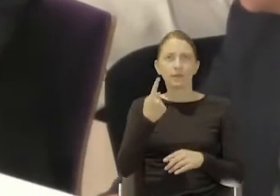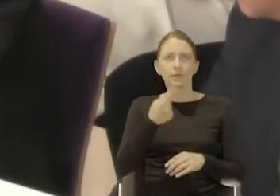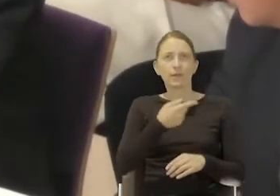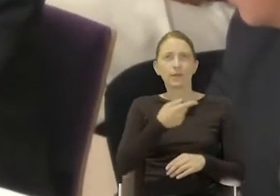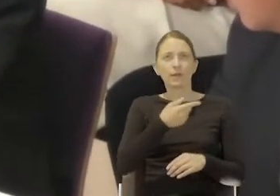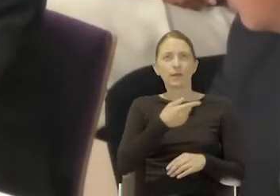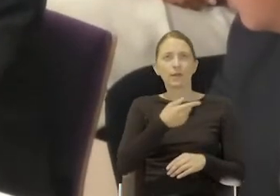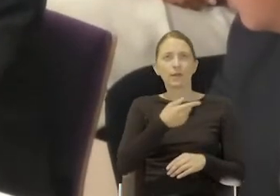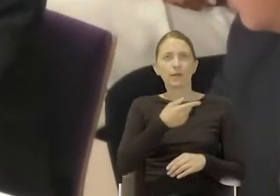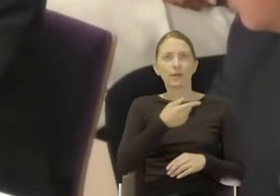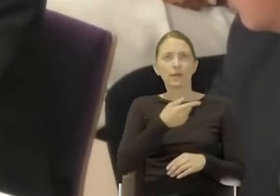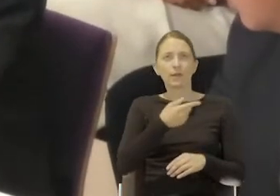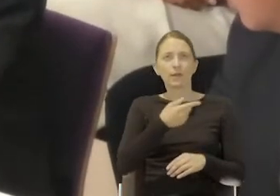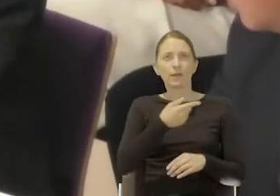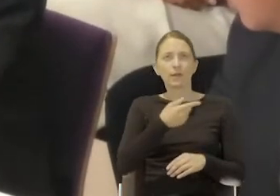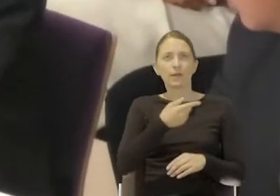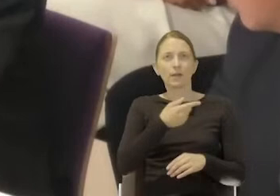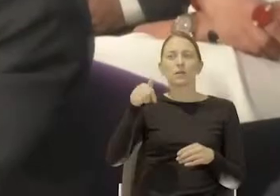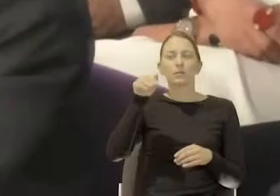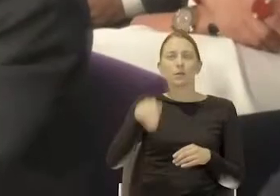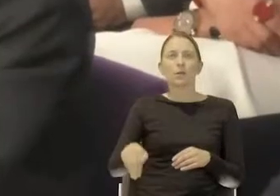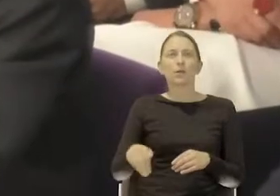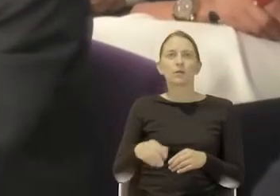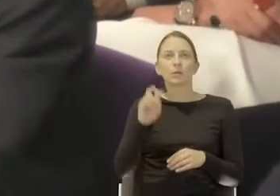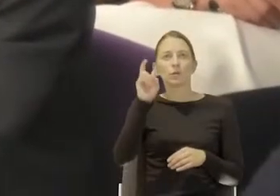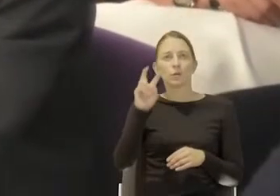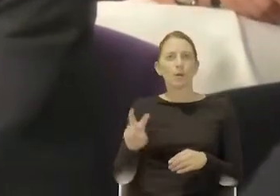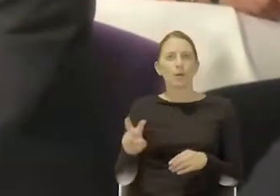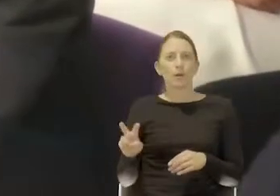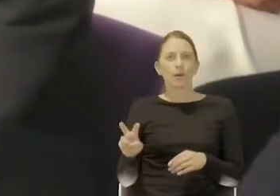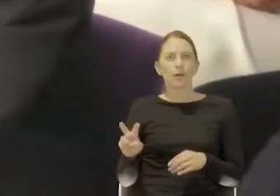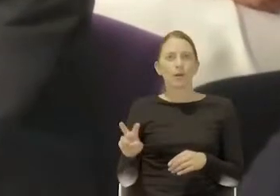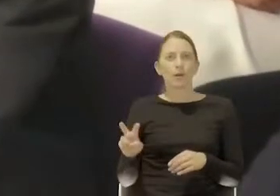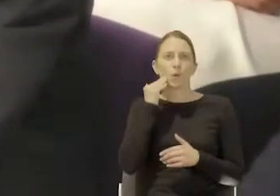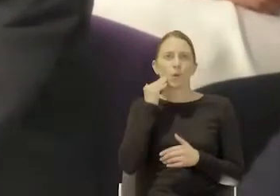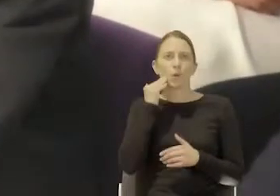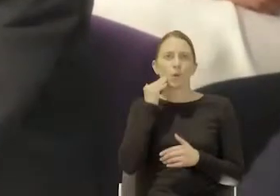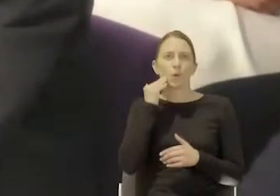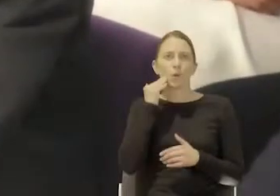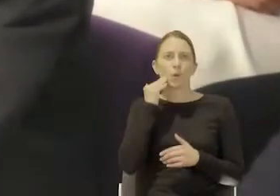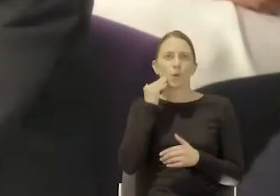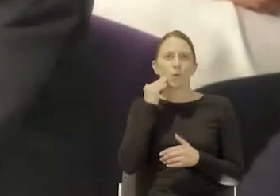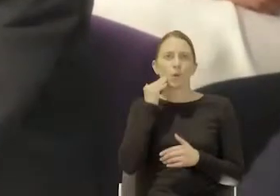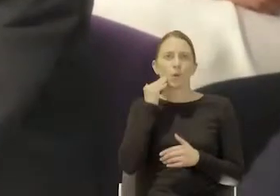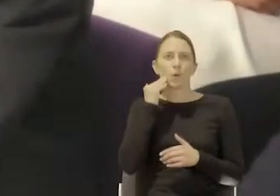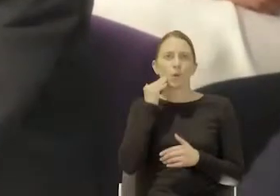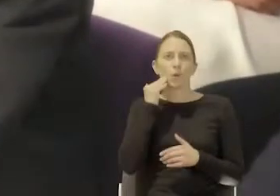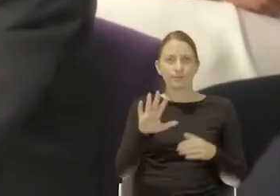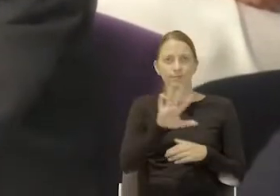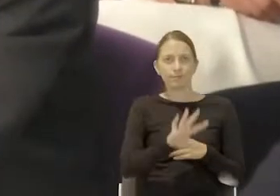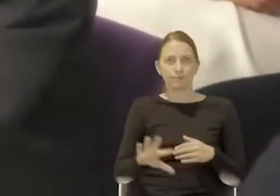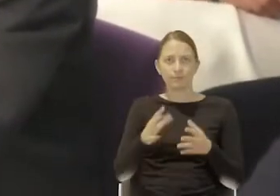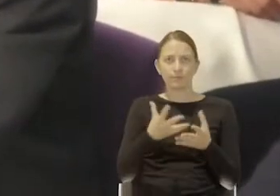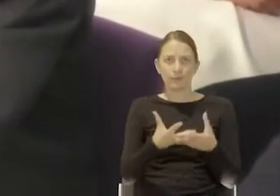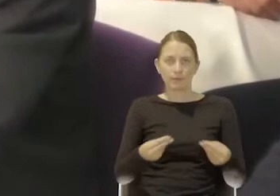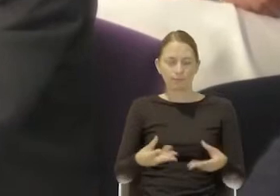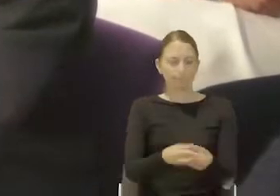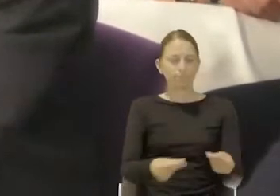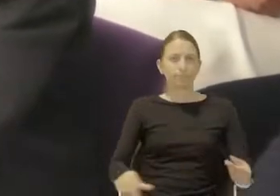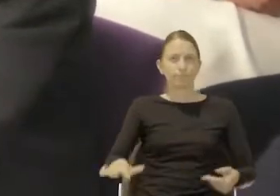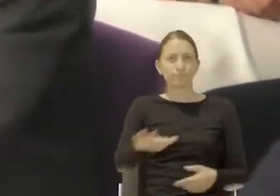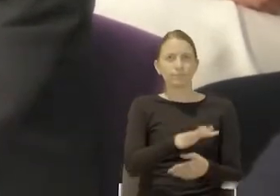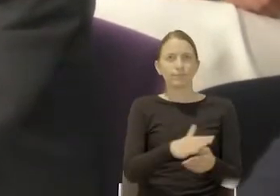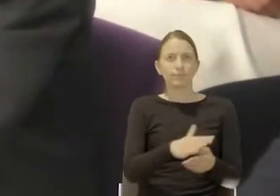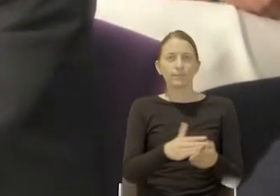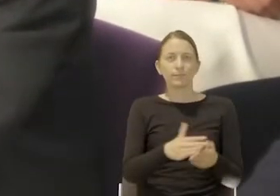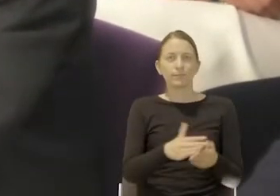are very grateful for your inspirational speech yesterday and today as well. And your words, time for action is